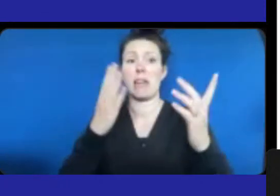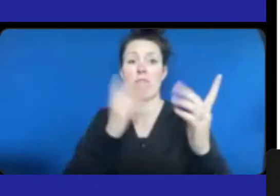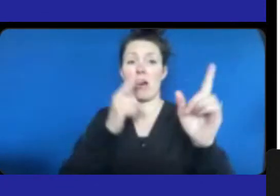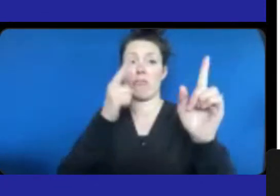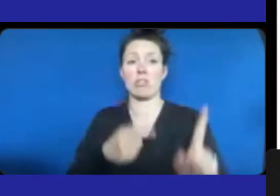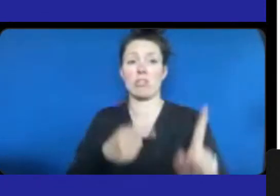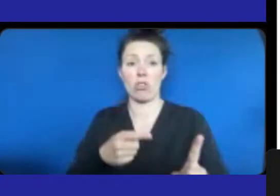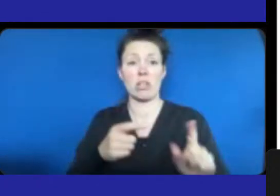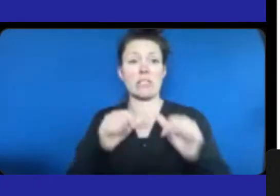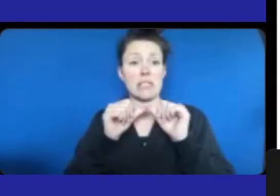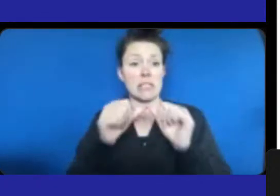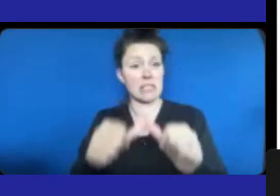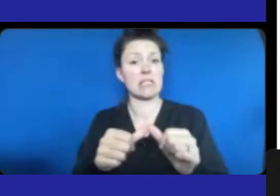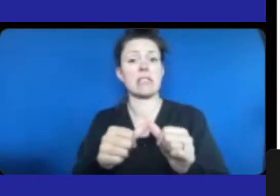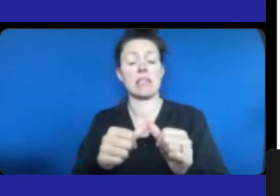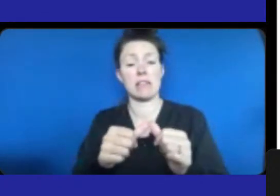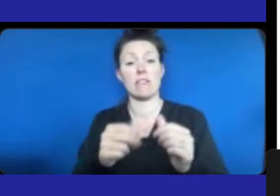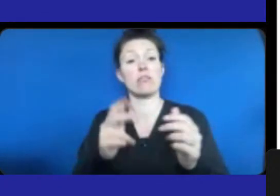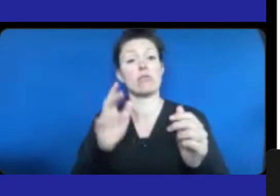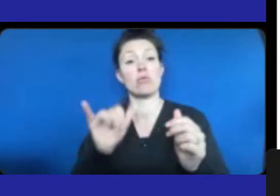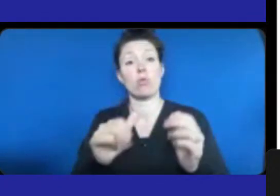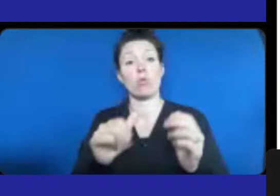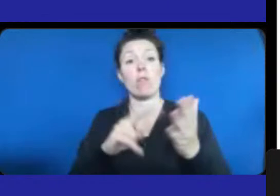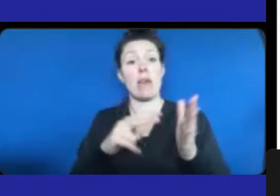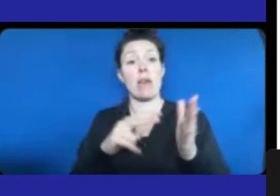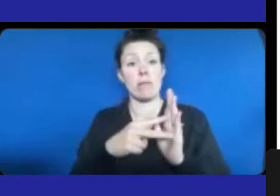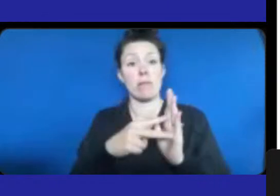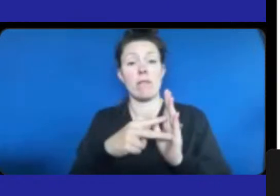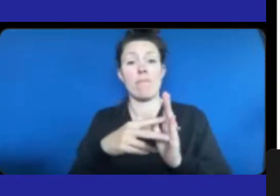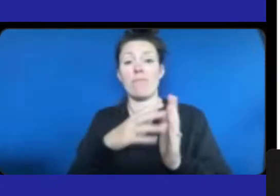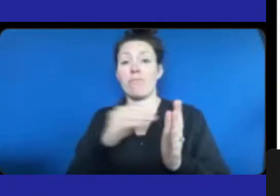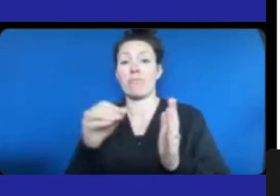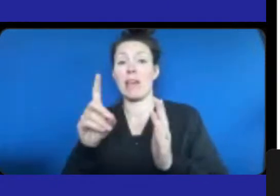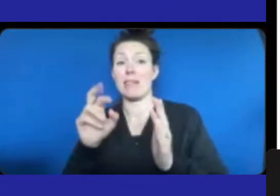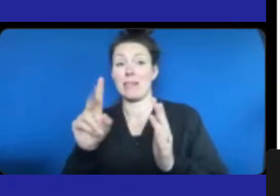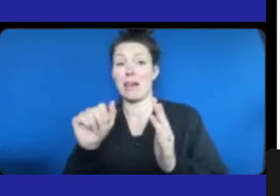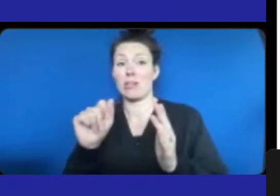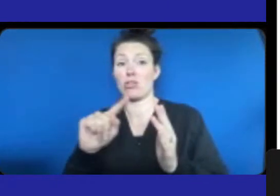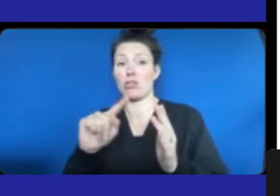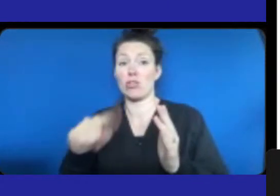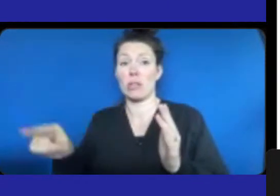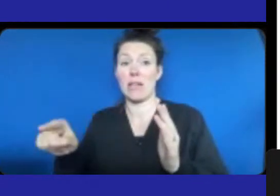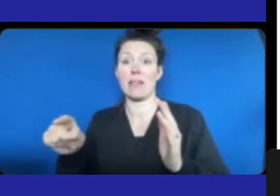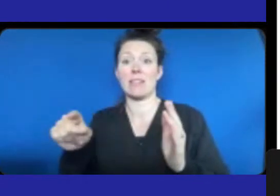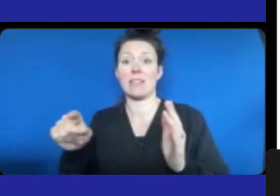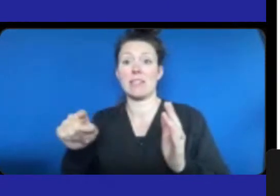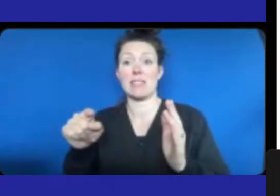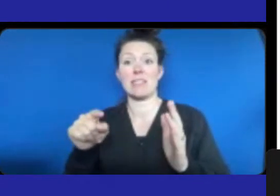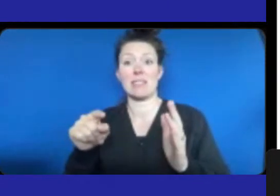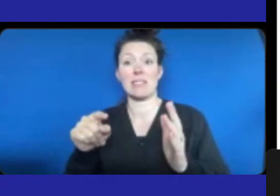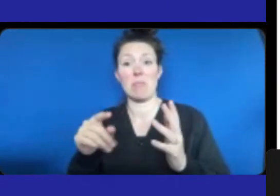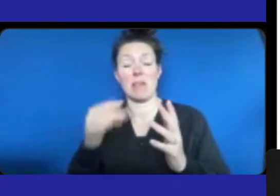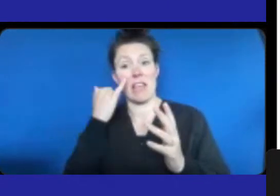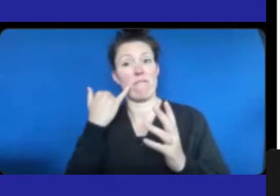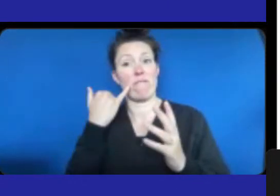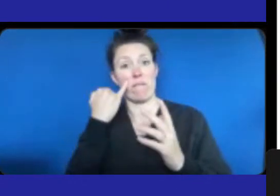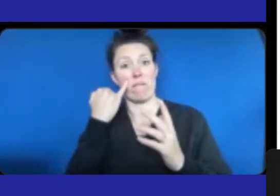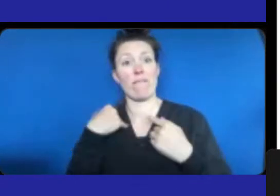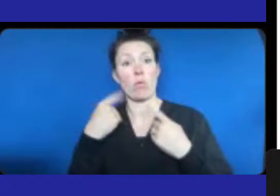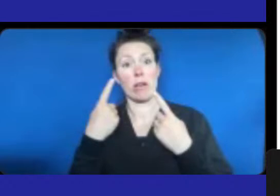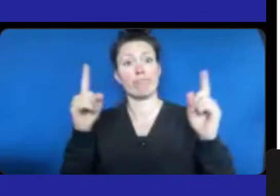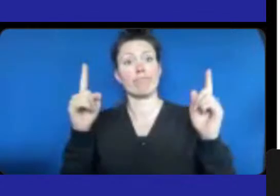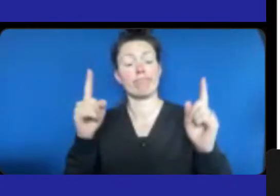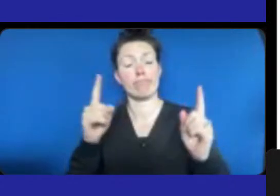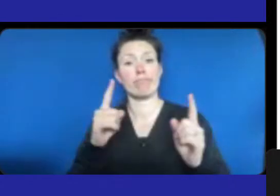that says to us and Dr. Katz's leadership is set higher targets. And so I think we will continue to push ourselves